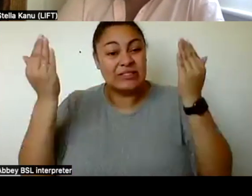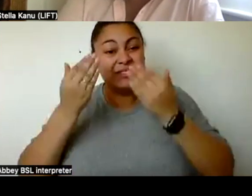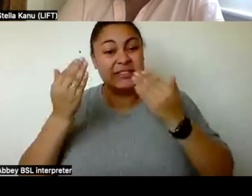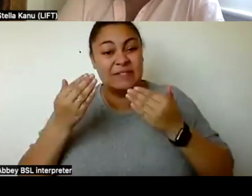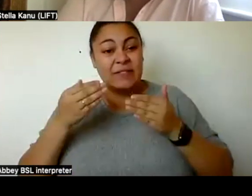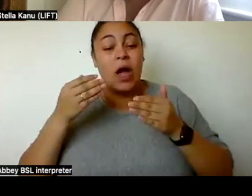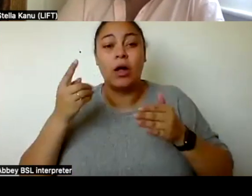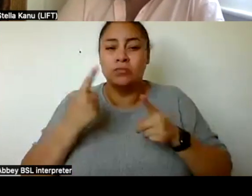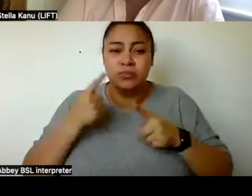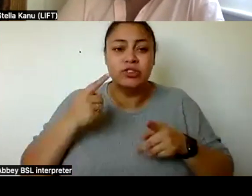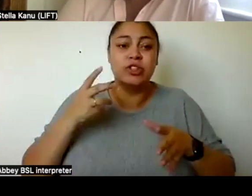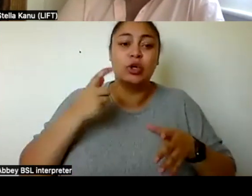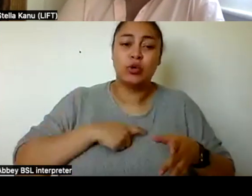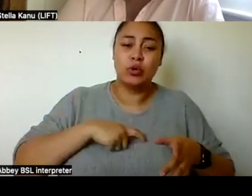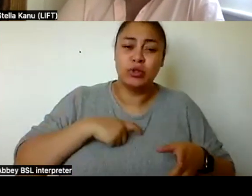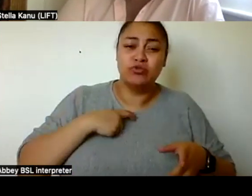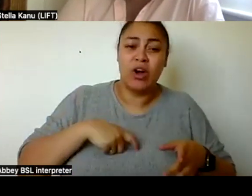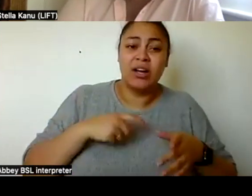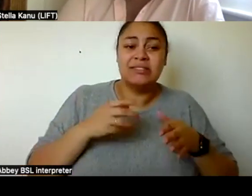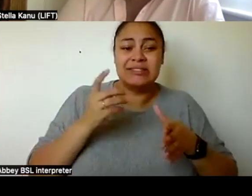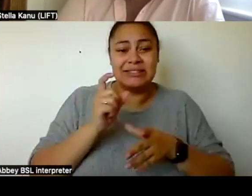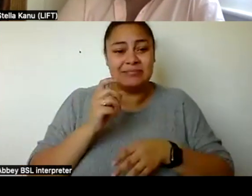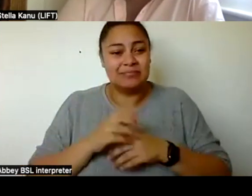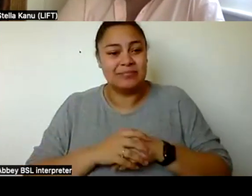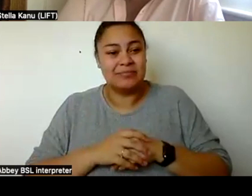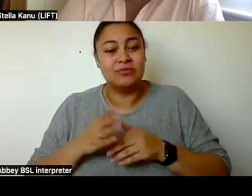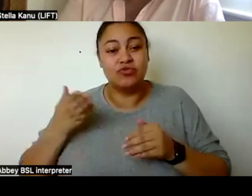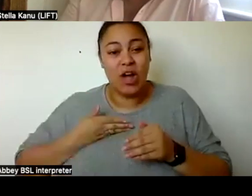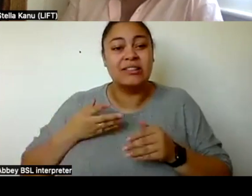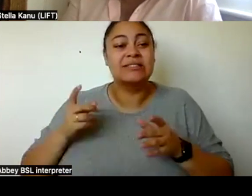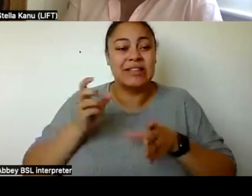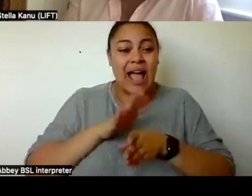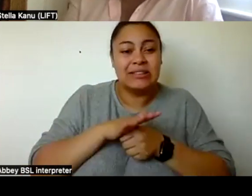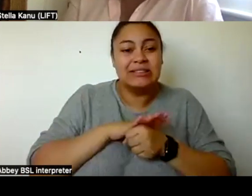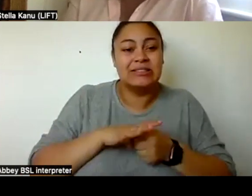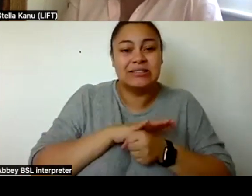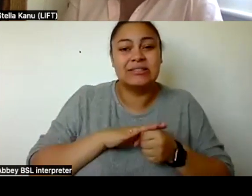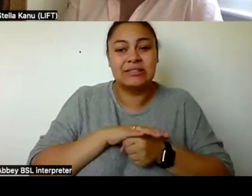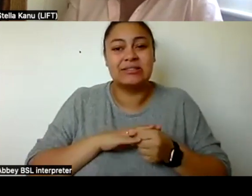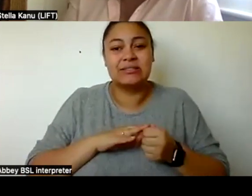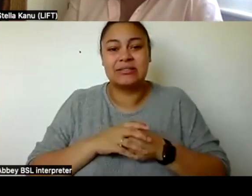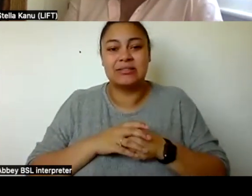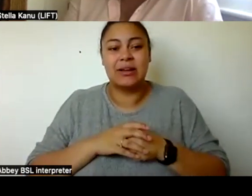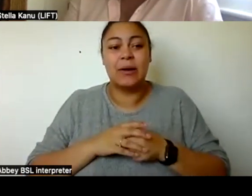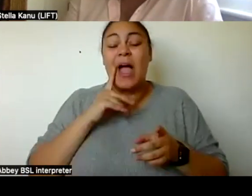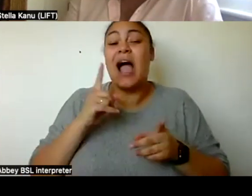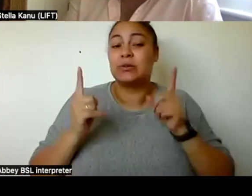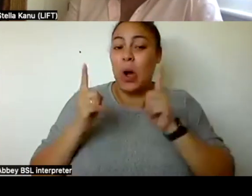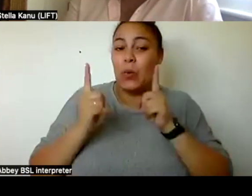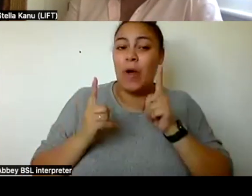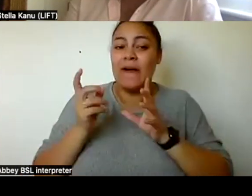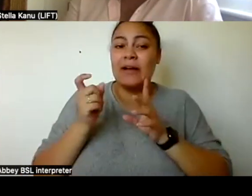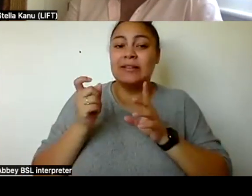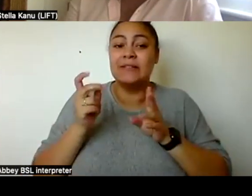human rights case. We're asking if we can find some time to have a one-to-one video with her, which we'll also